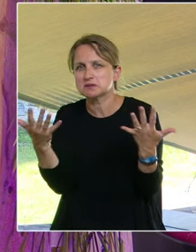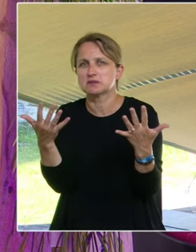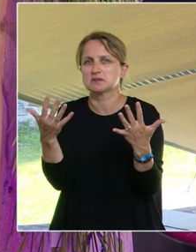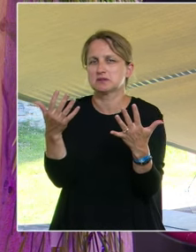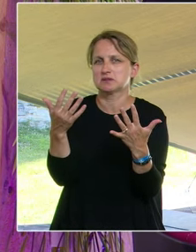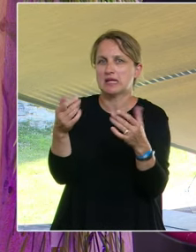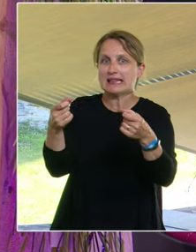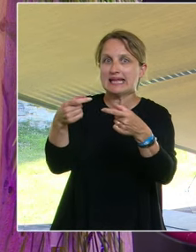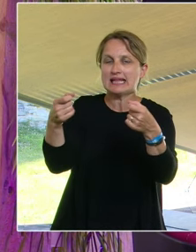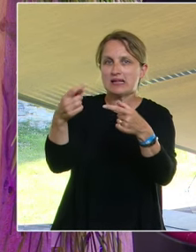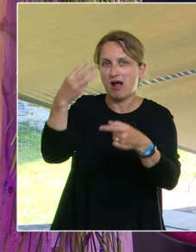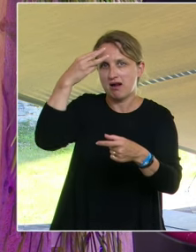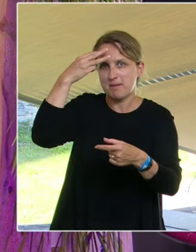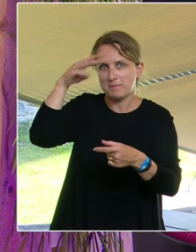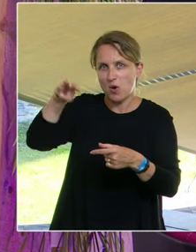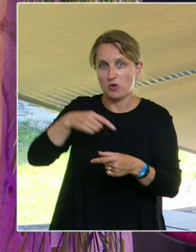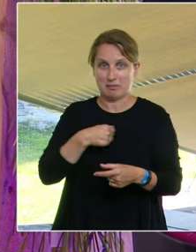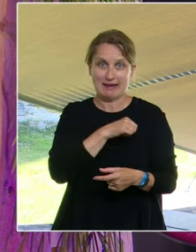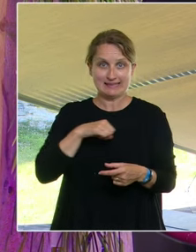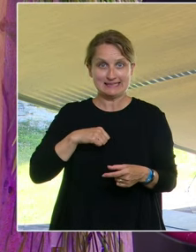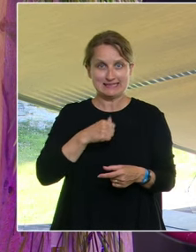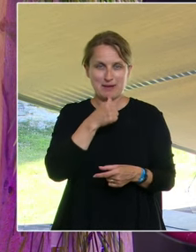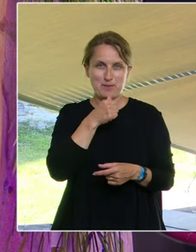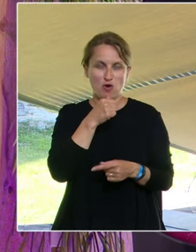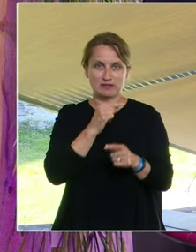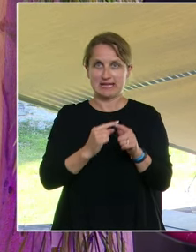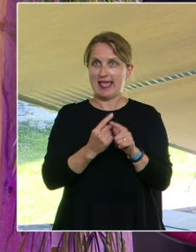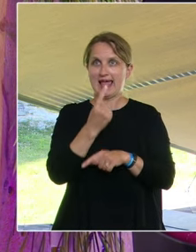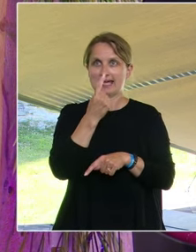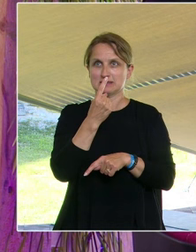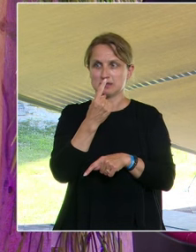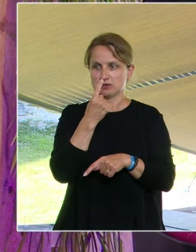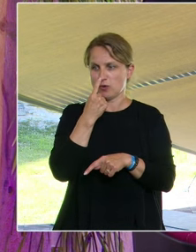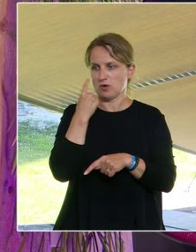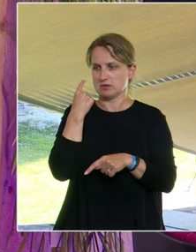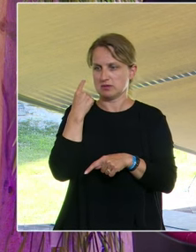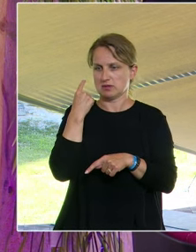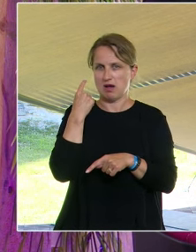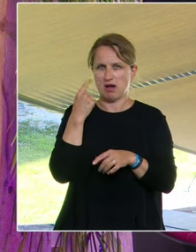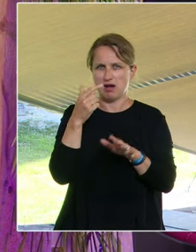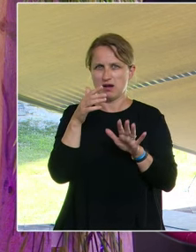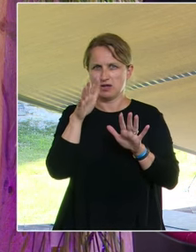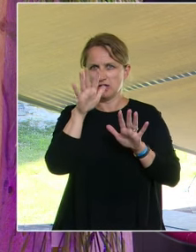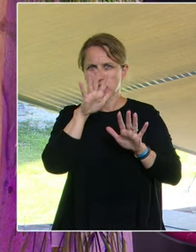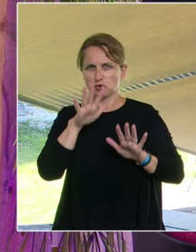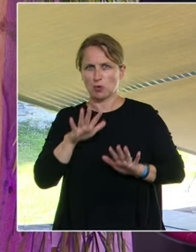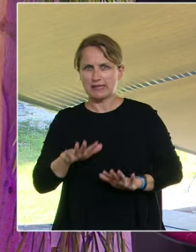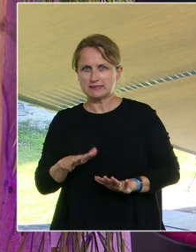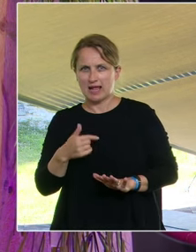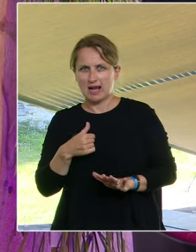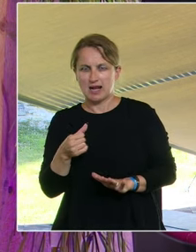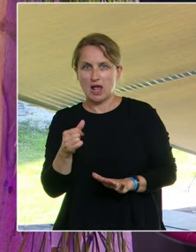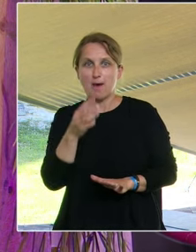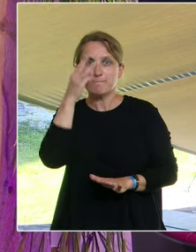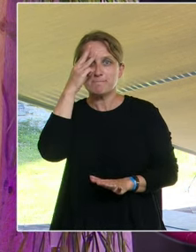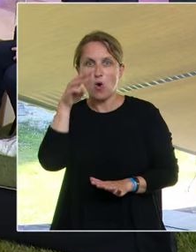fashion, and me myself, I tried first time, it was this autumn, it was first Metaverse Fashion Week in